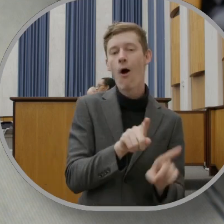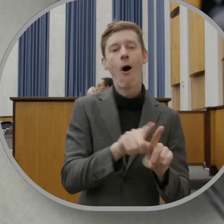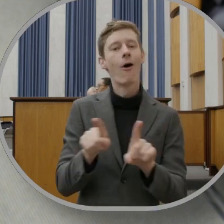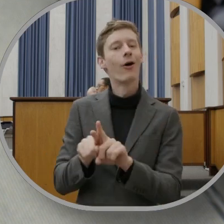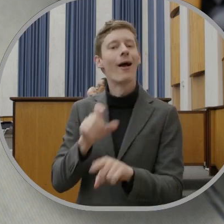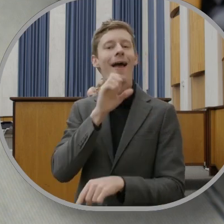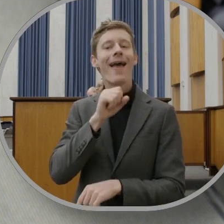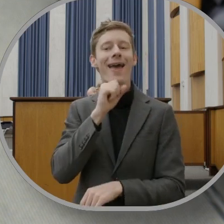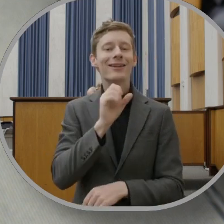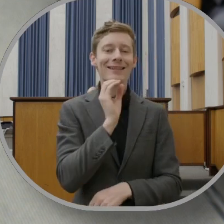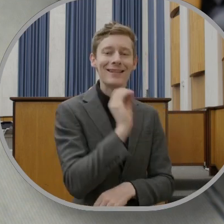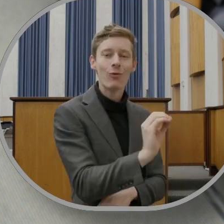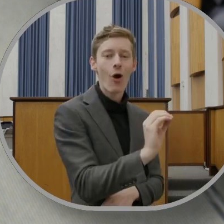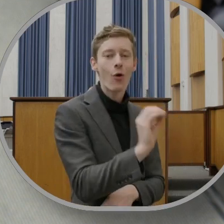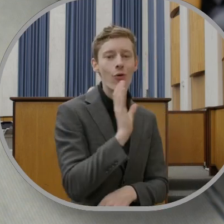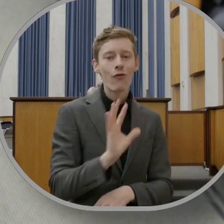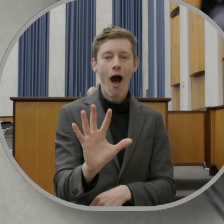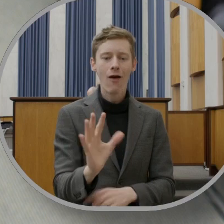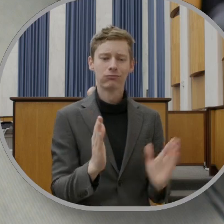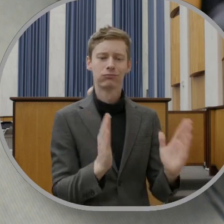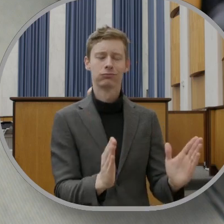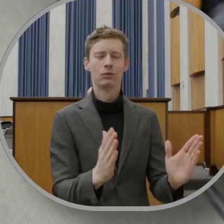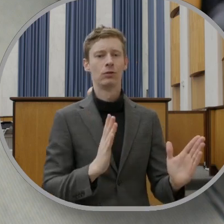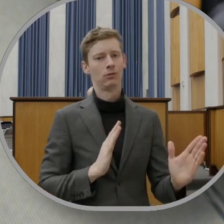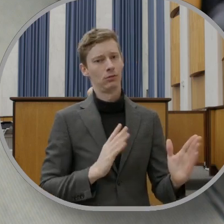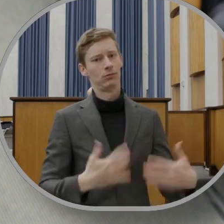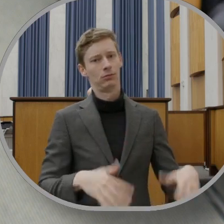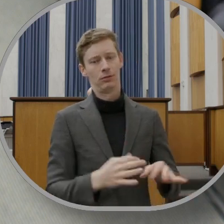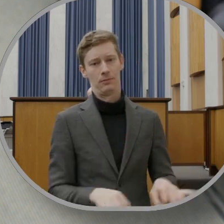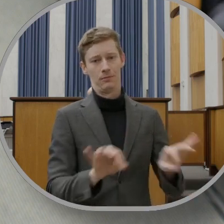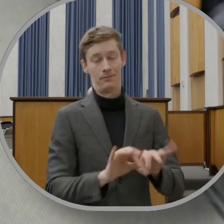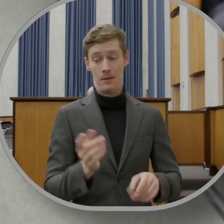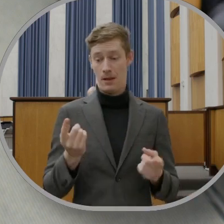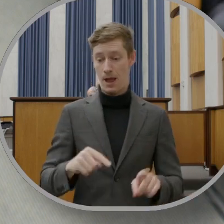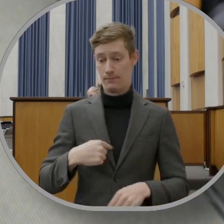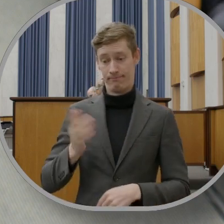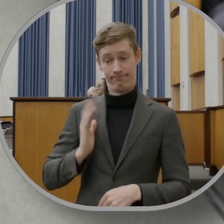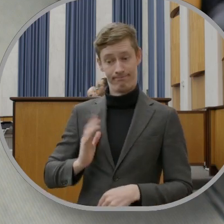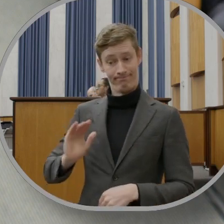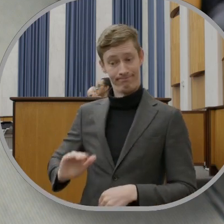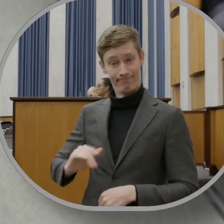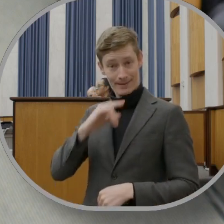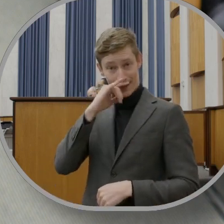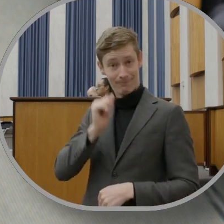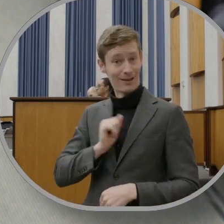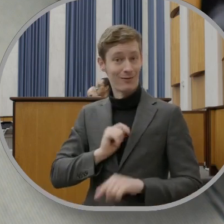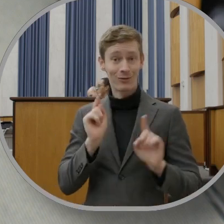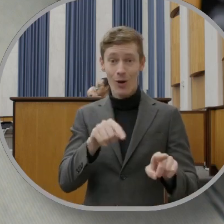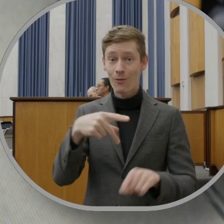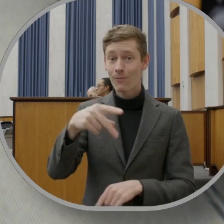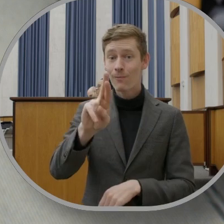ages 0 to 5. When I was a kid, I did not go to preschool. I did not go to